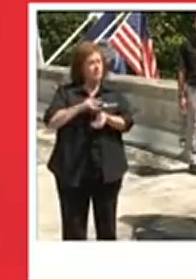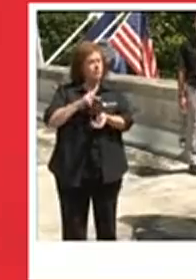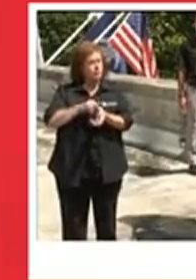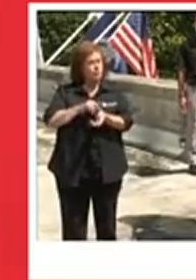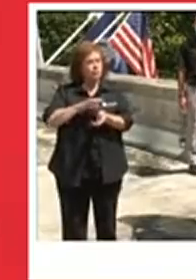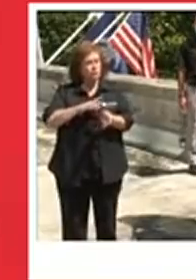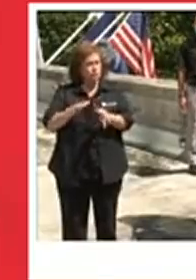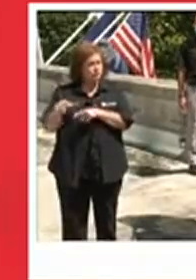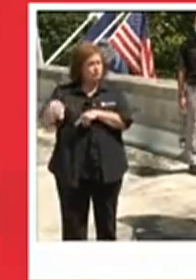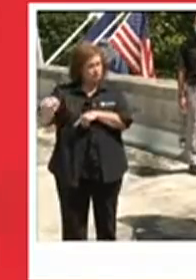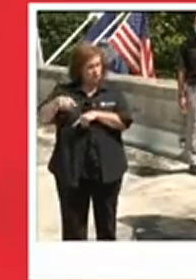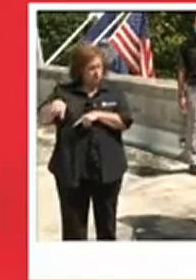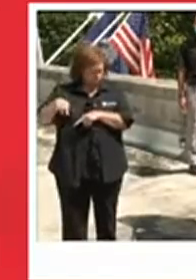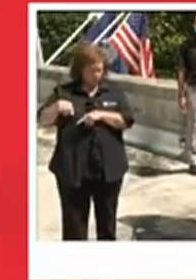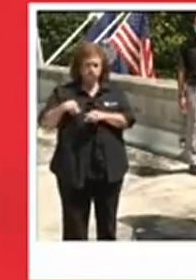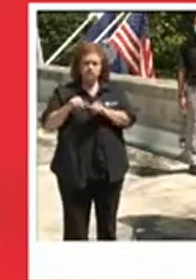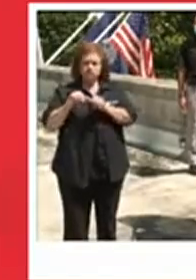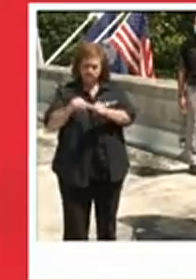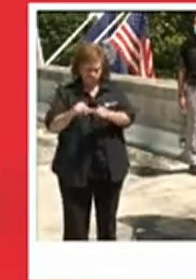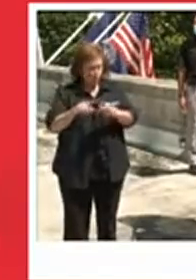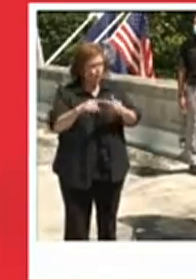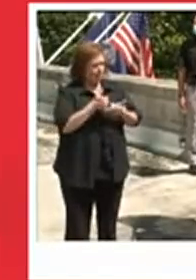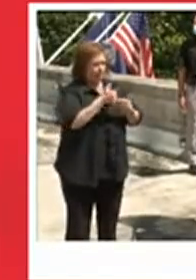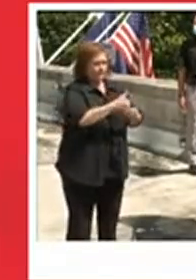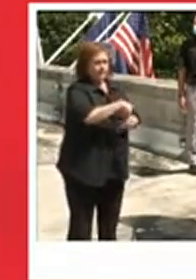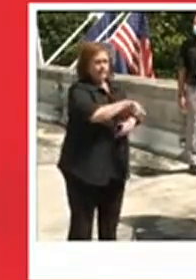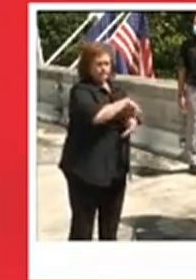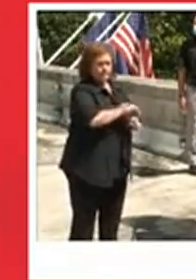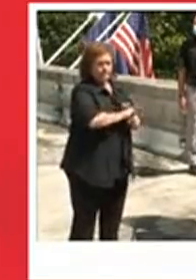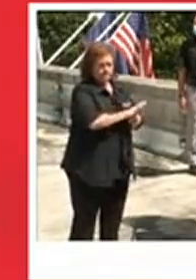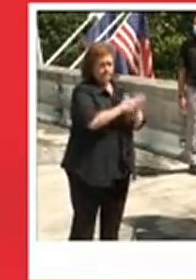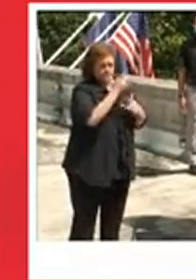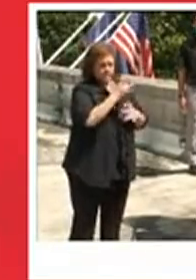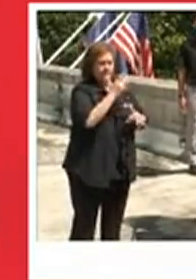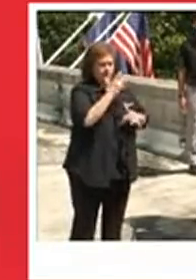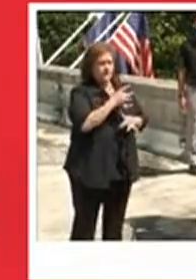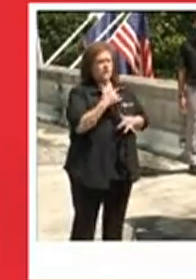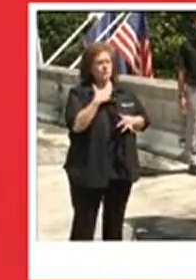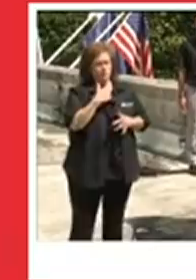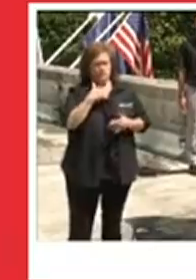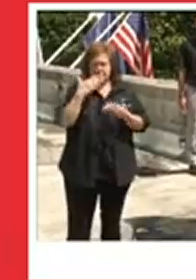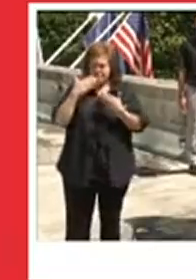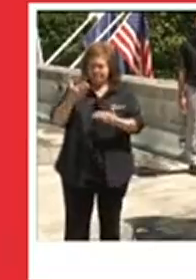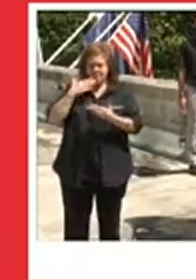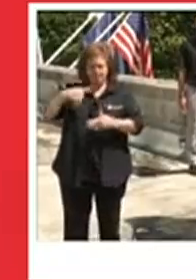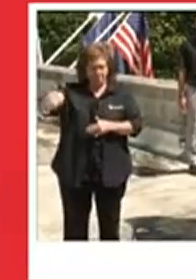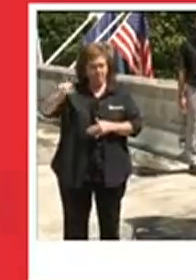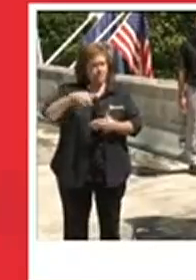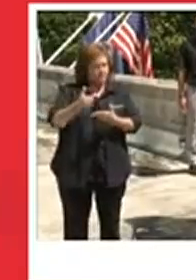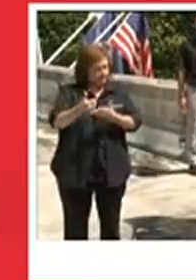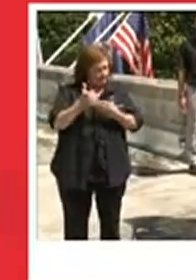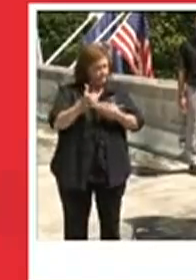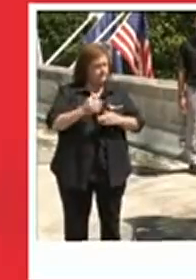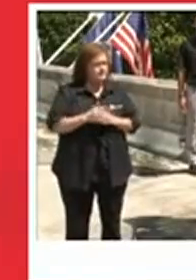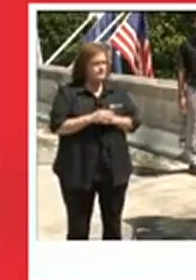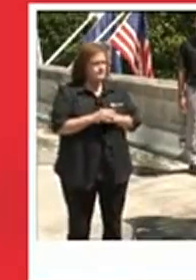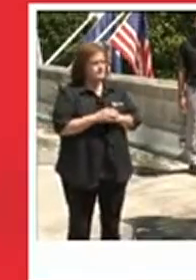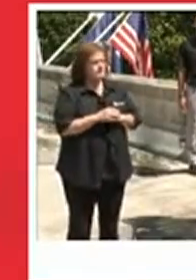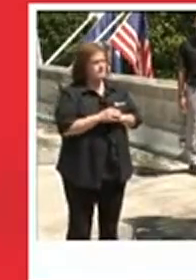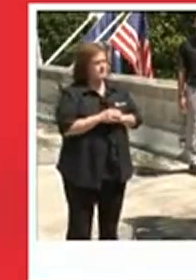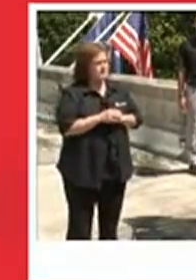they provide on a daily basis, and we appreciate them as well. Continue to. So we